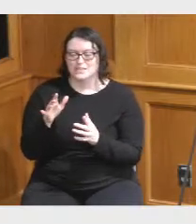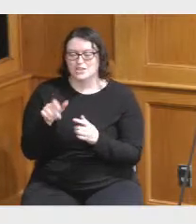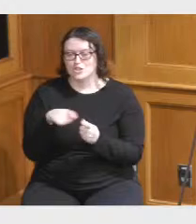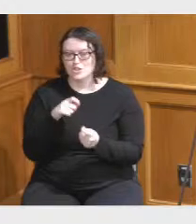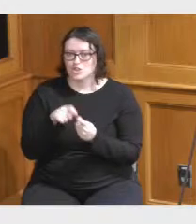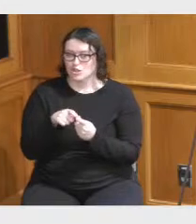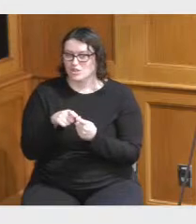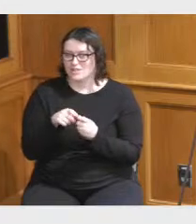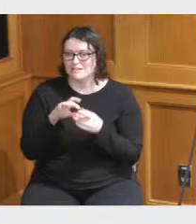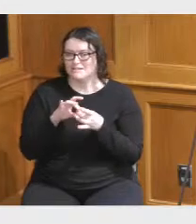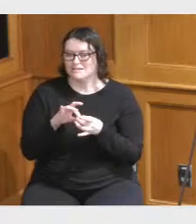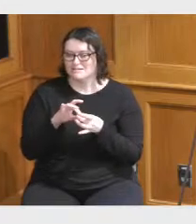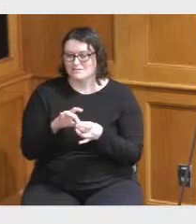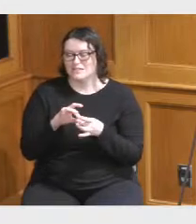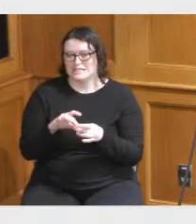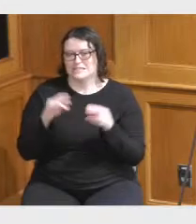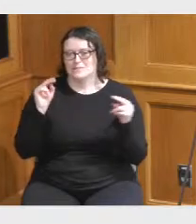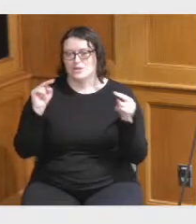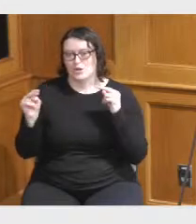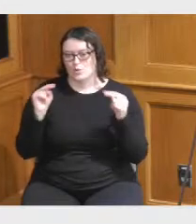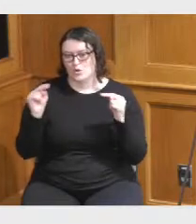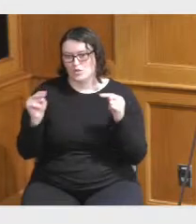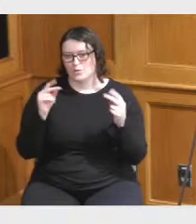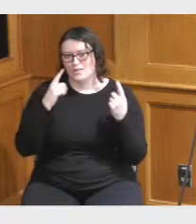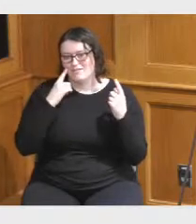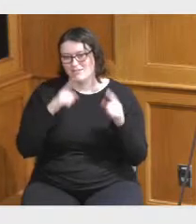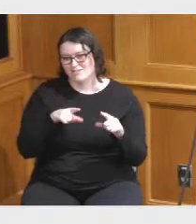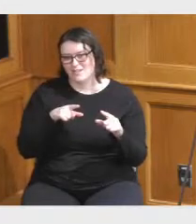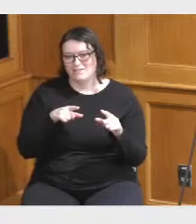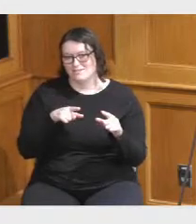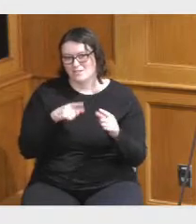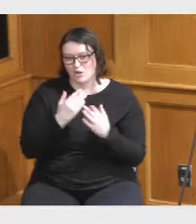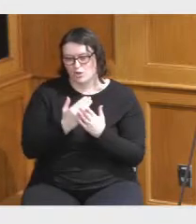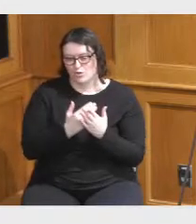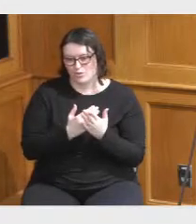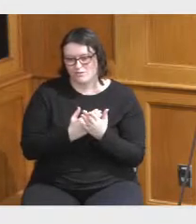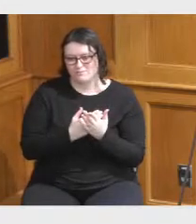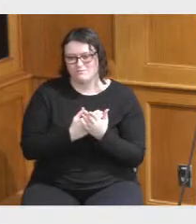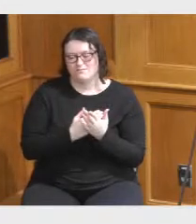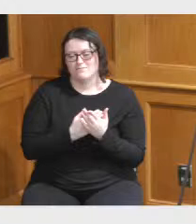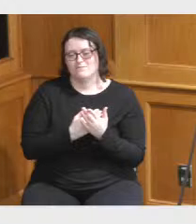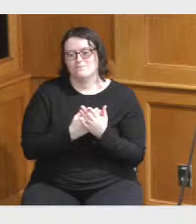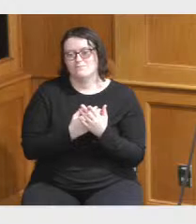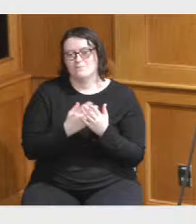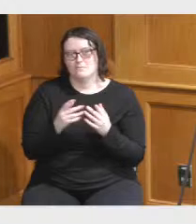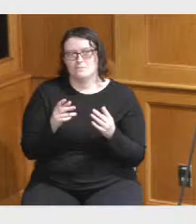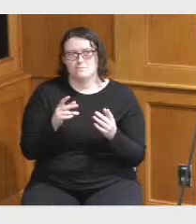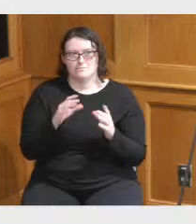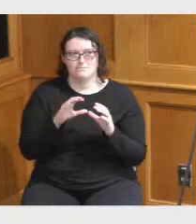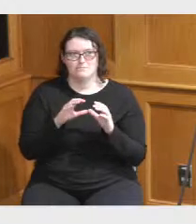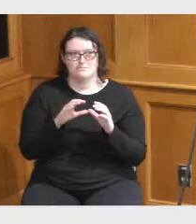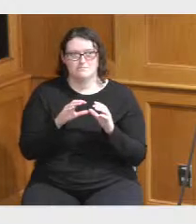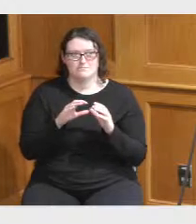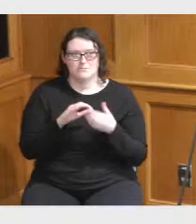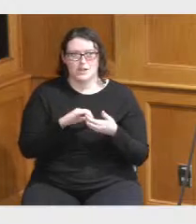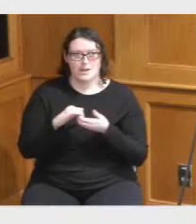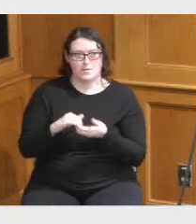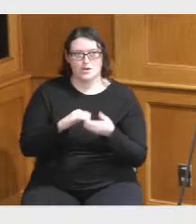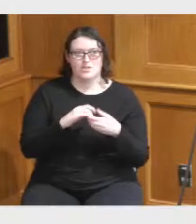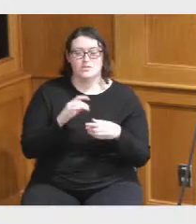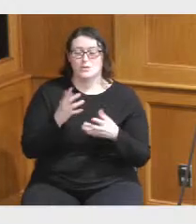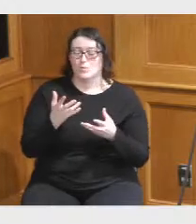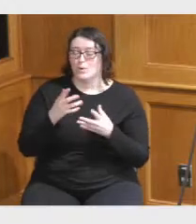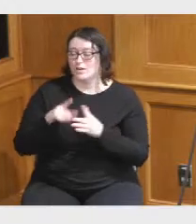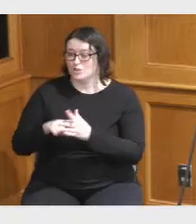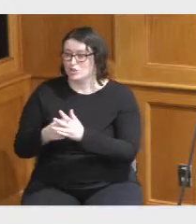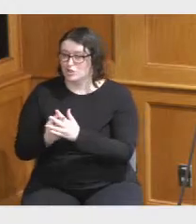of negotiations with the consent decree parties, that we will be able to restart projects and